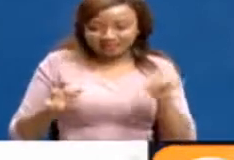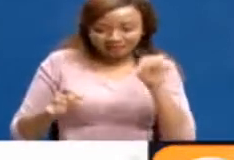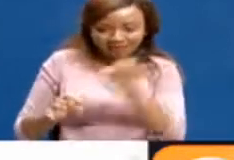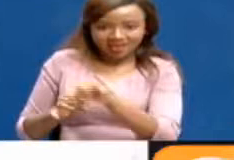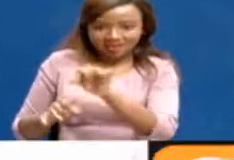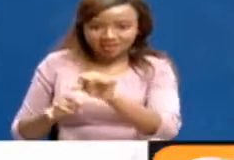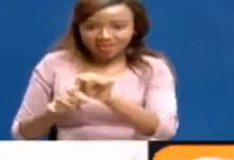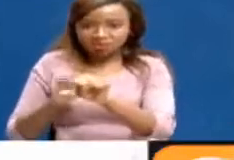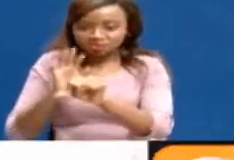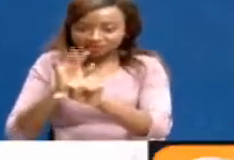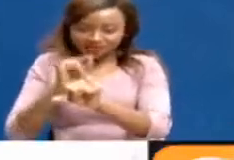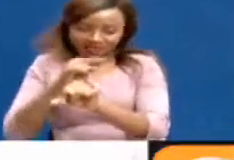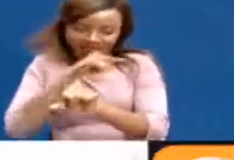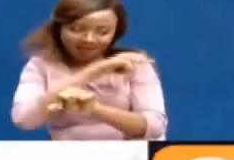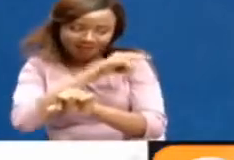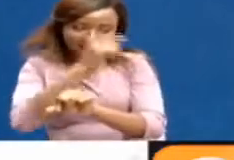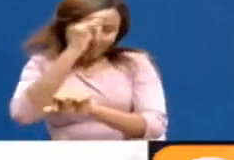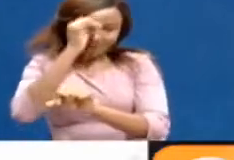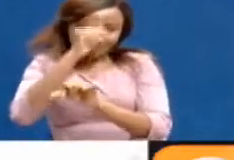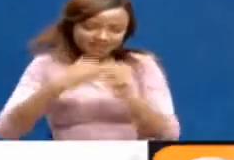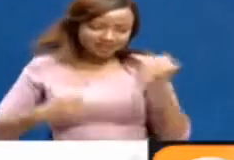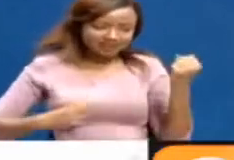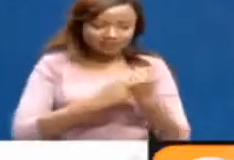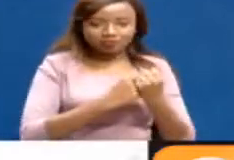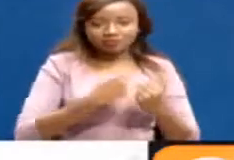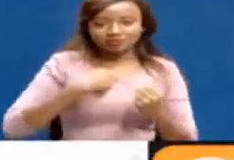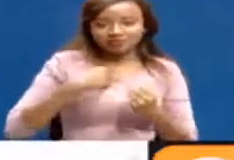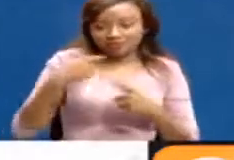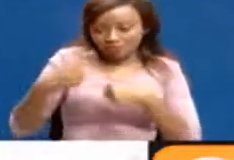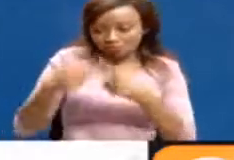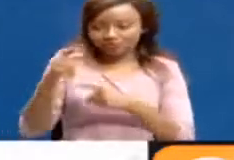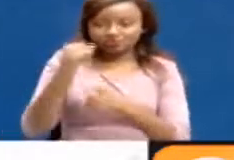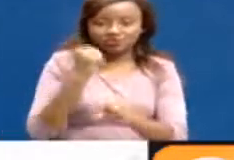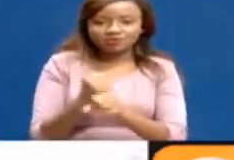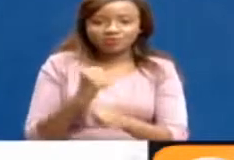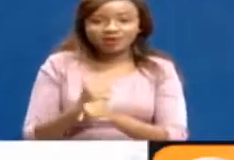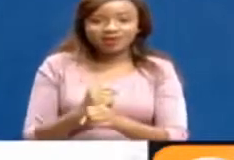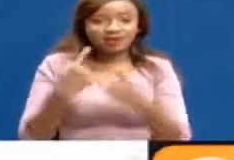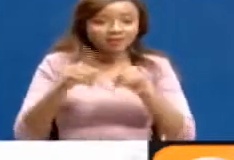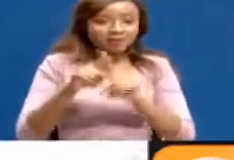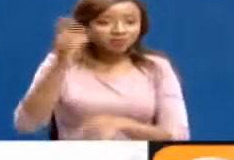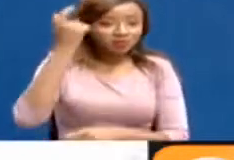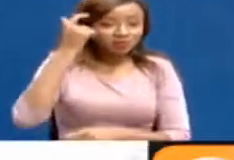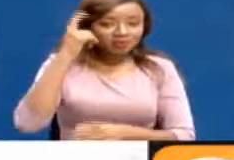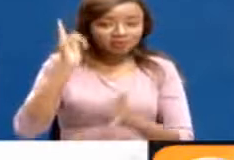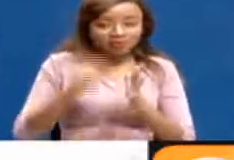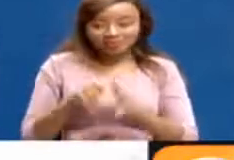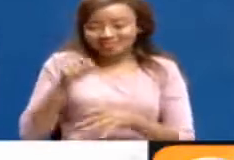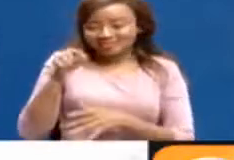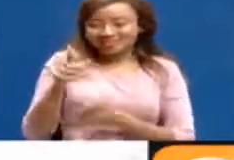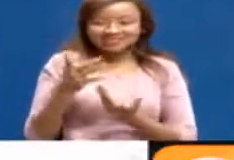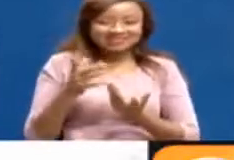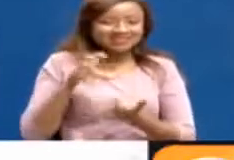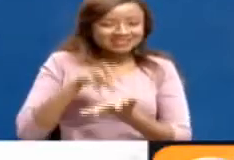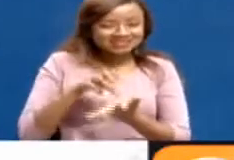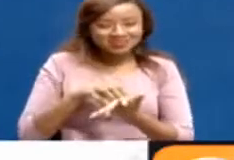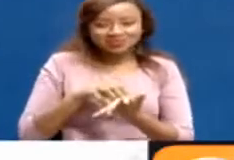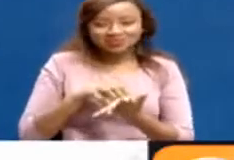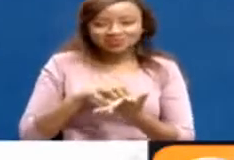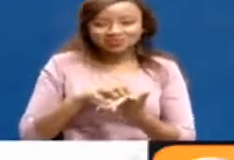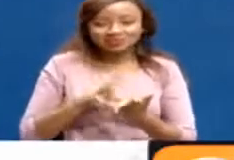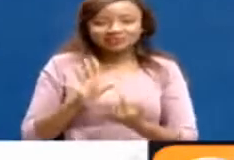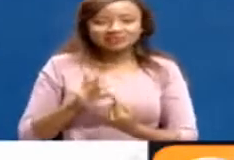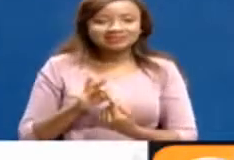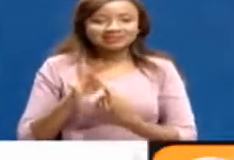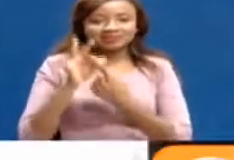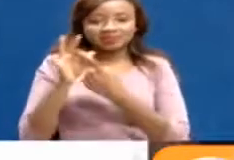access support from government for you to keep your people employed. Remember, Jeff, I'm saying these are exceptional circumstances. We do not want,